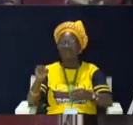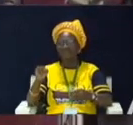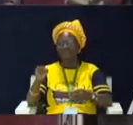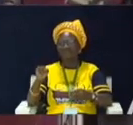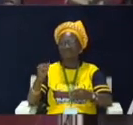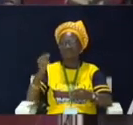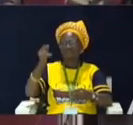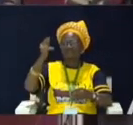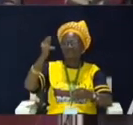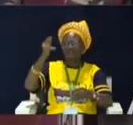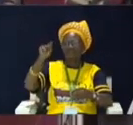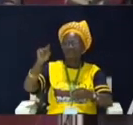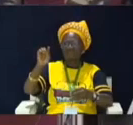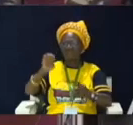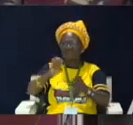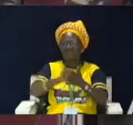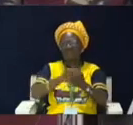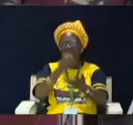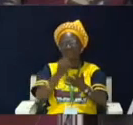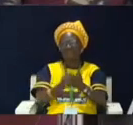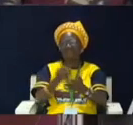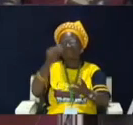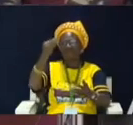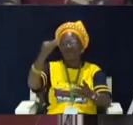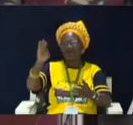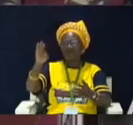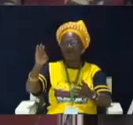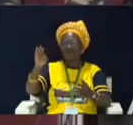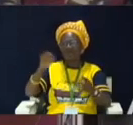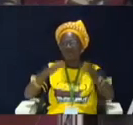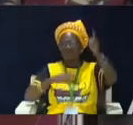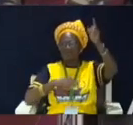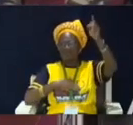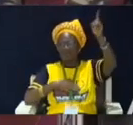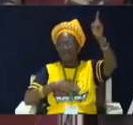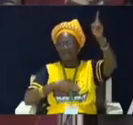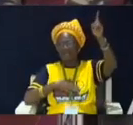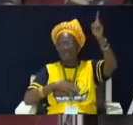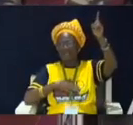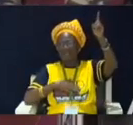the evidence of my